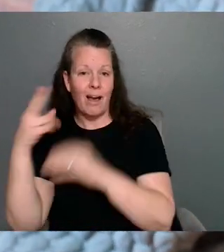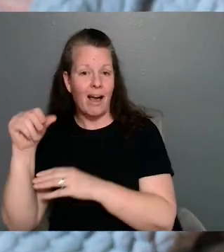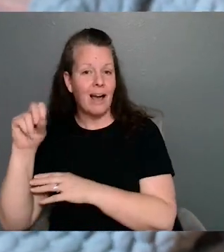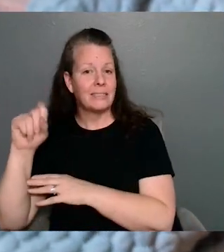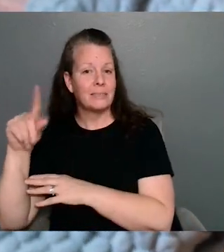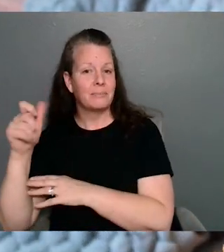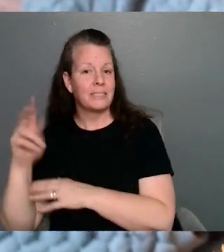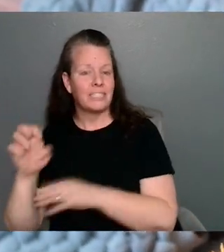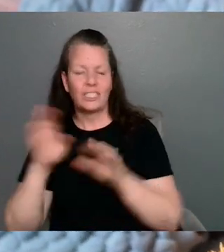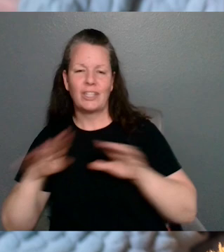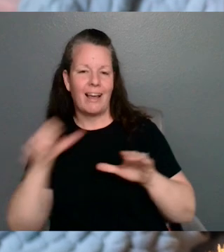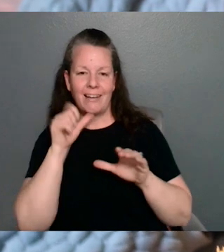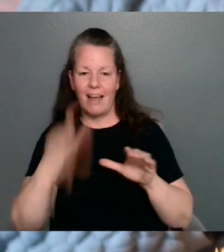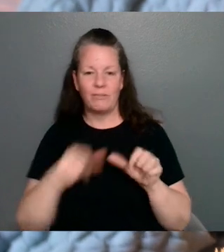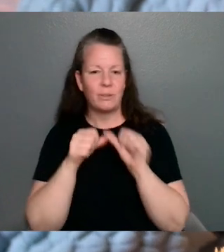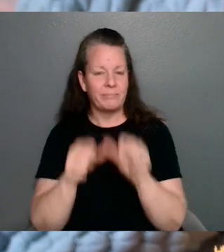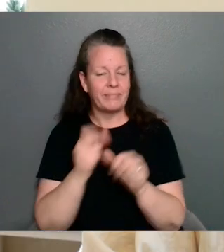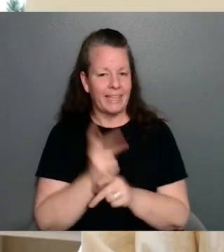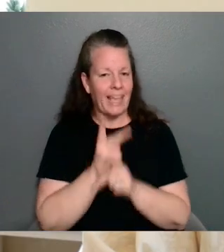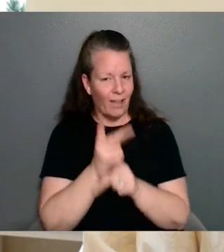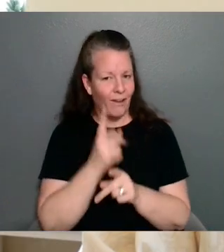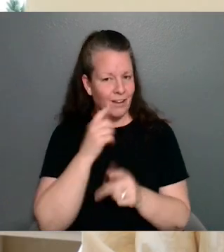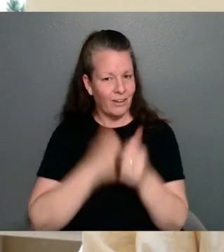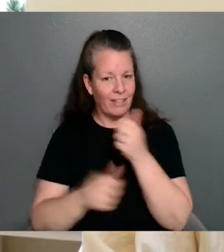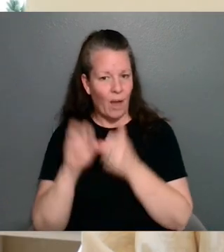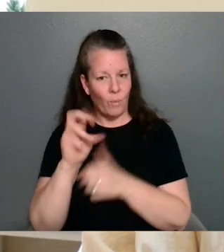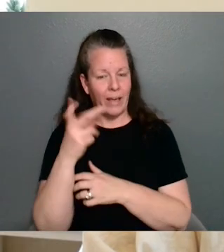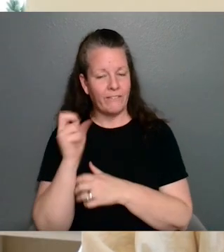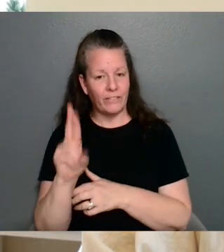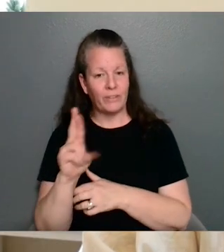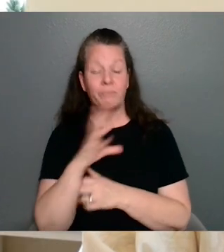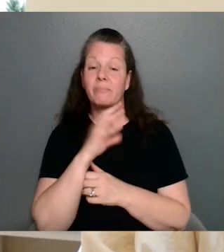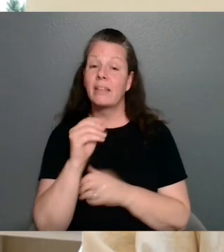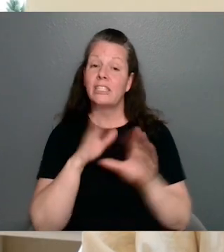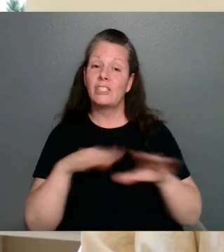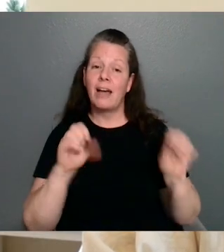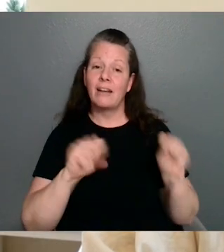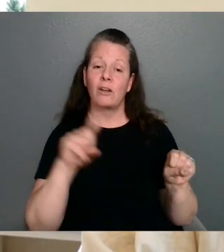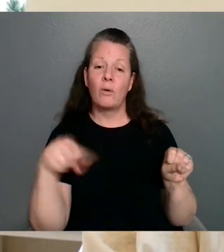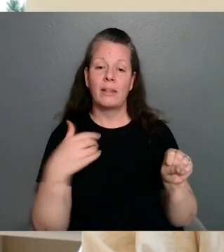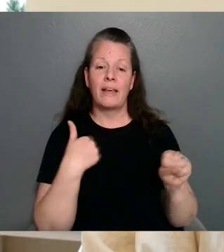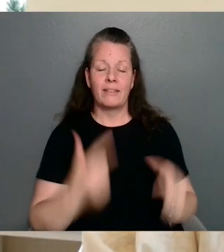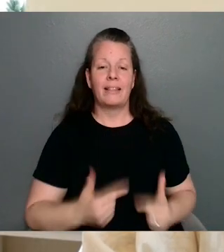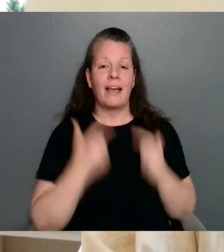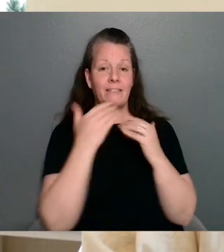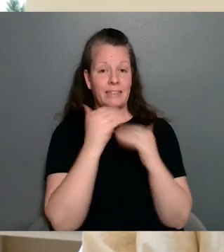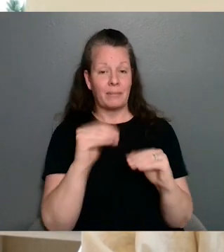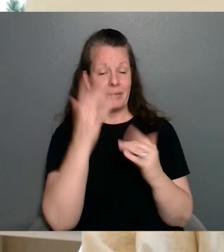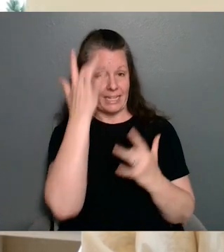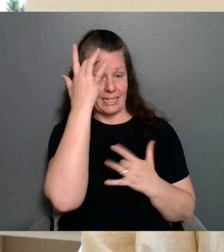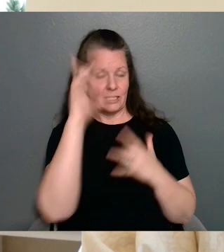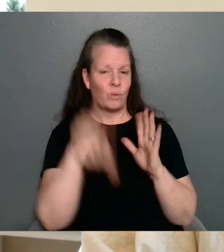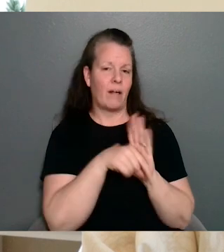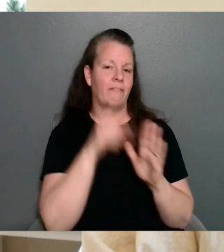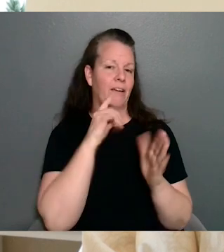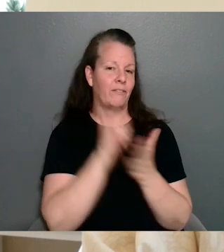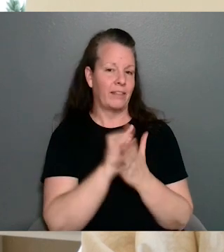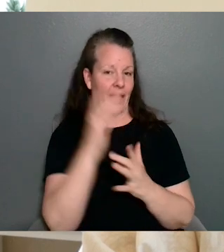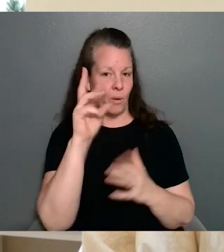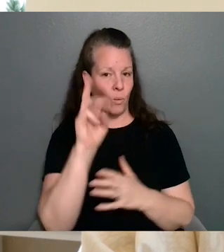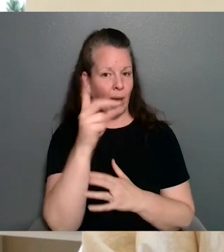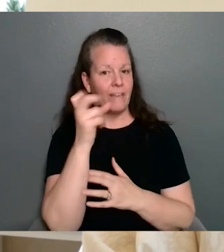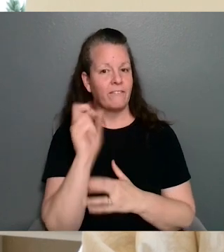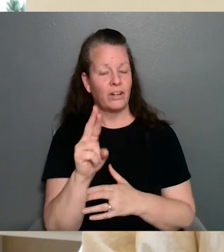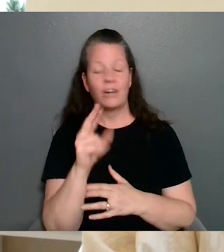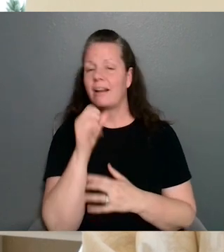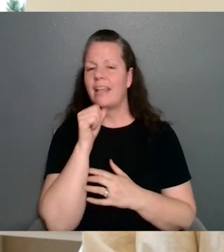forego curative care under this waiver. Also, a child needs only to have a life-limiting illness to qualify for this waiver, and they do not